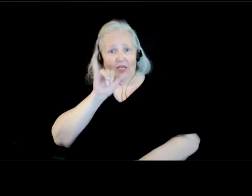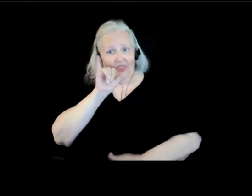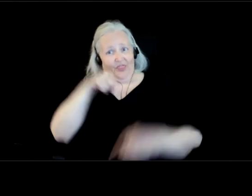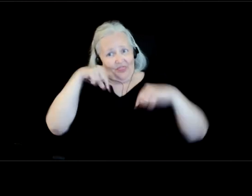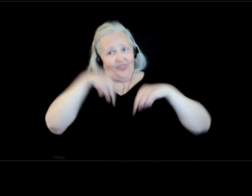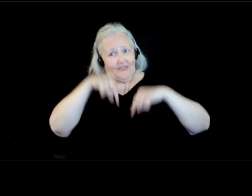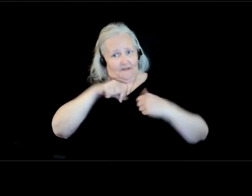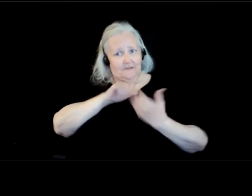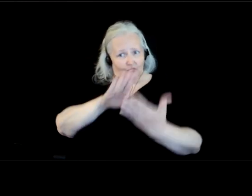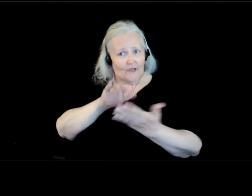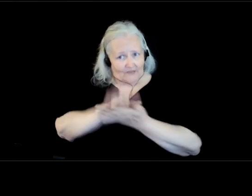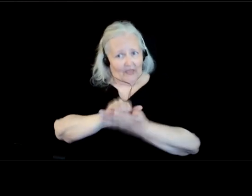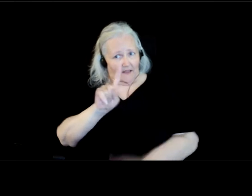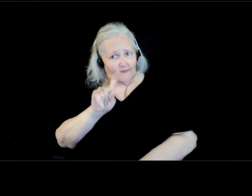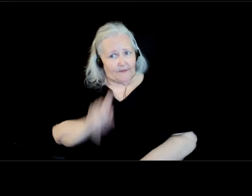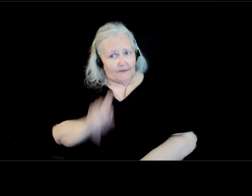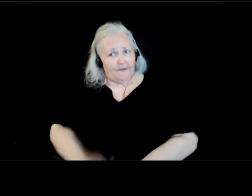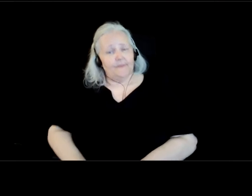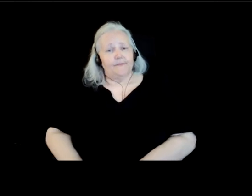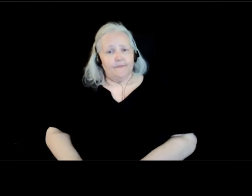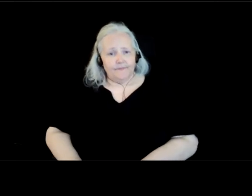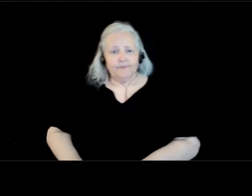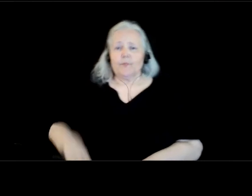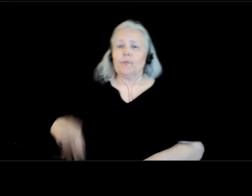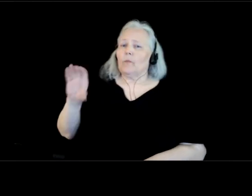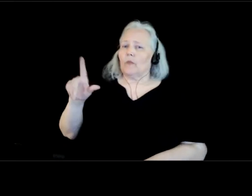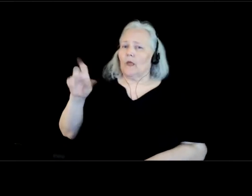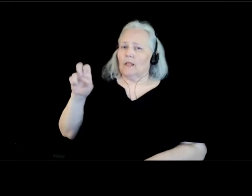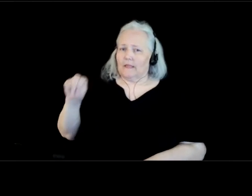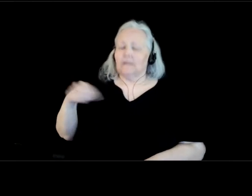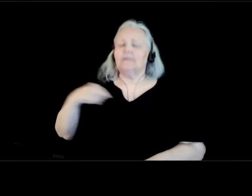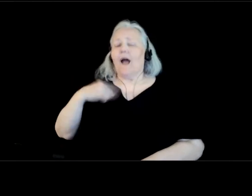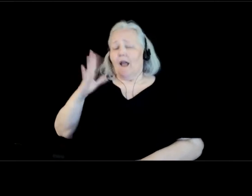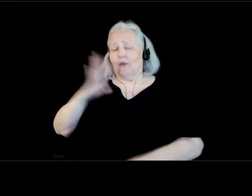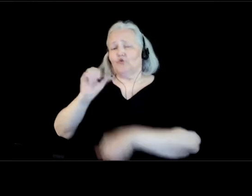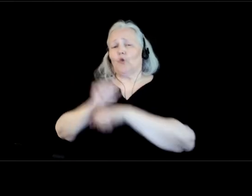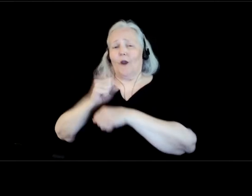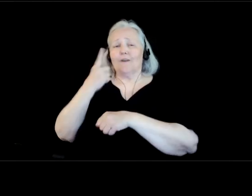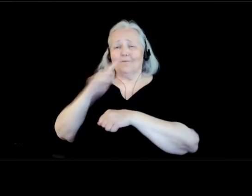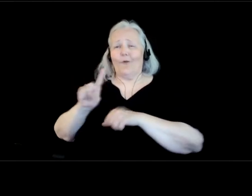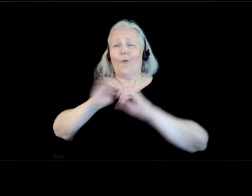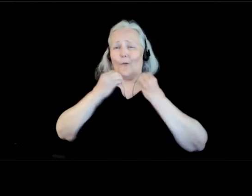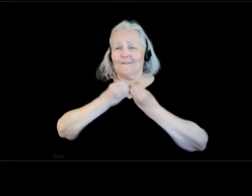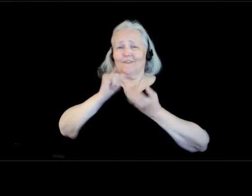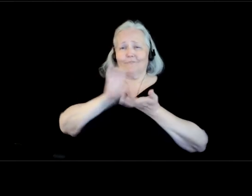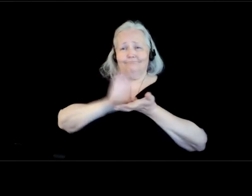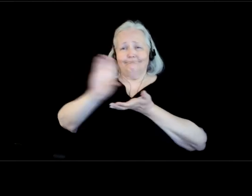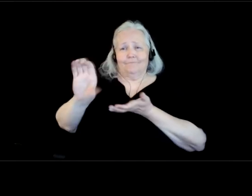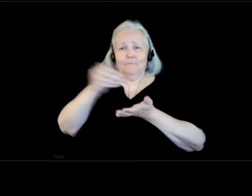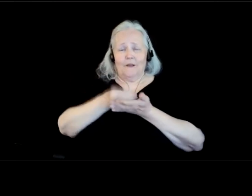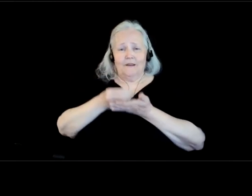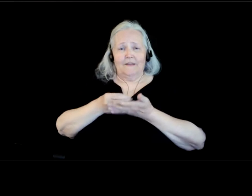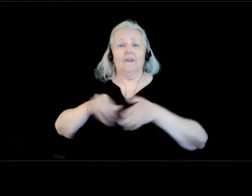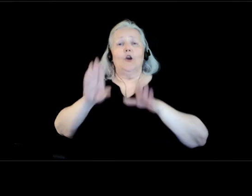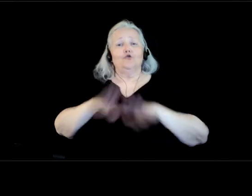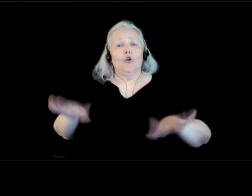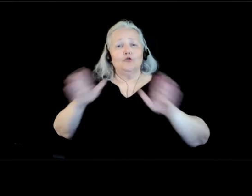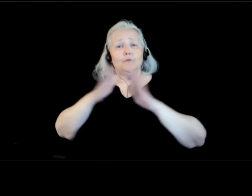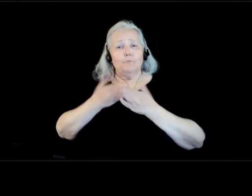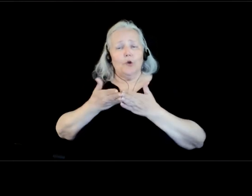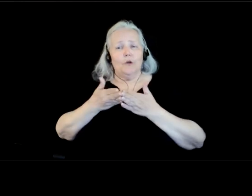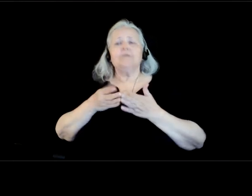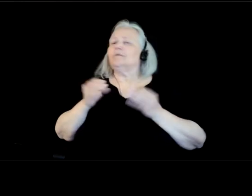Well, I would say that, again, having worked for a funder, that if you're talking about children's books, you're talking about a broader impact. And